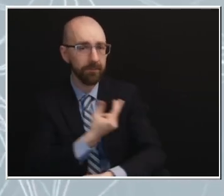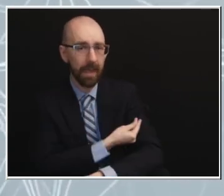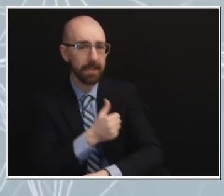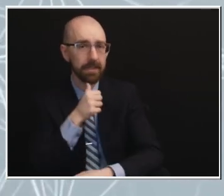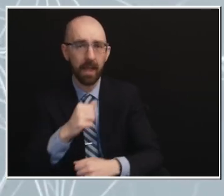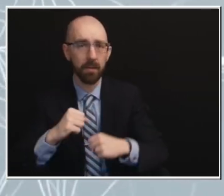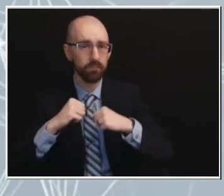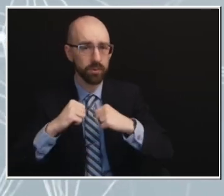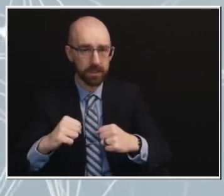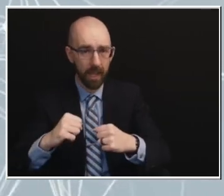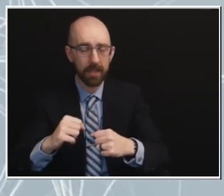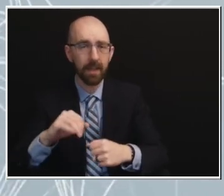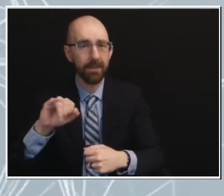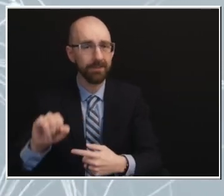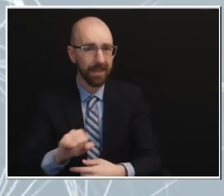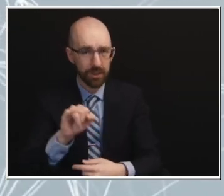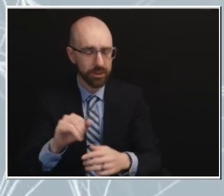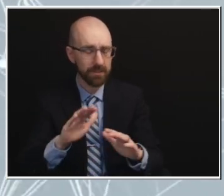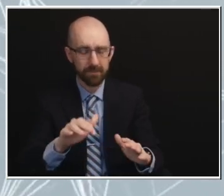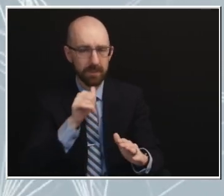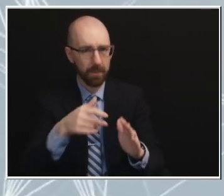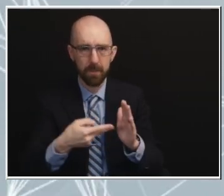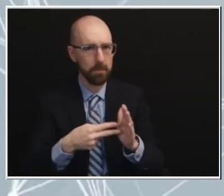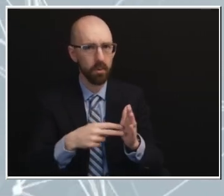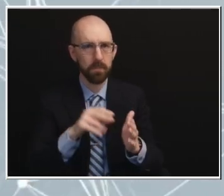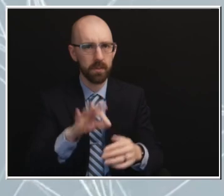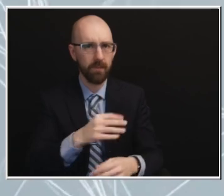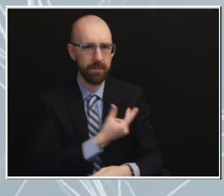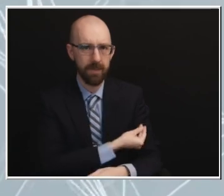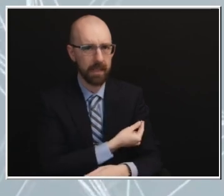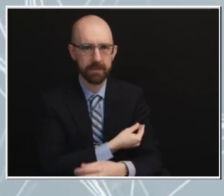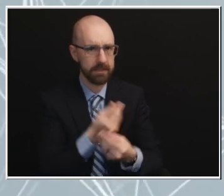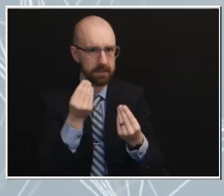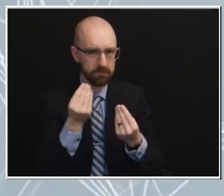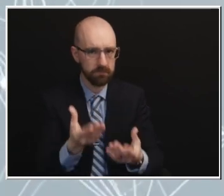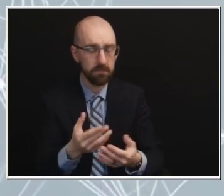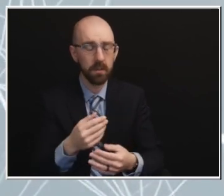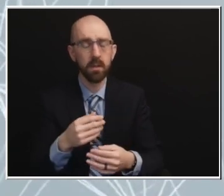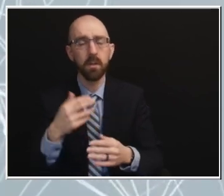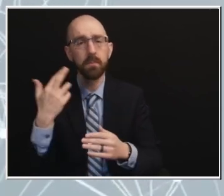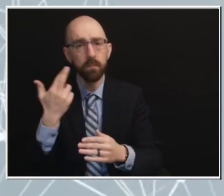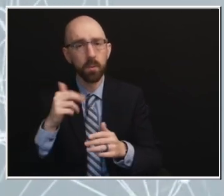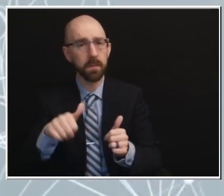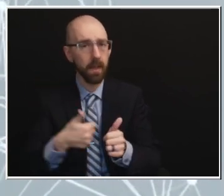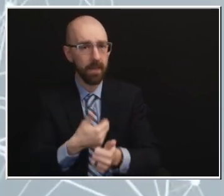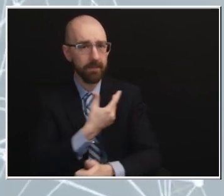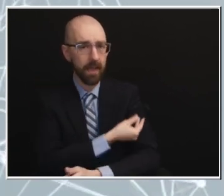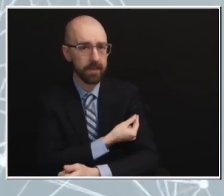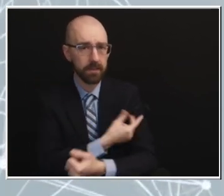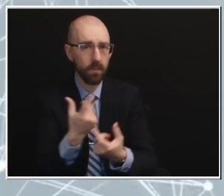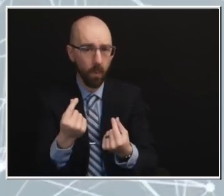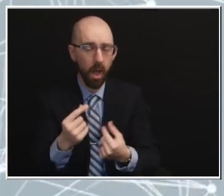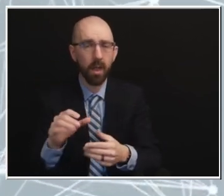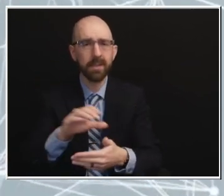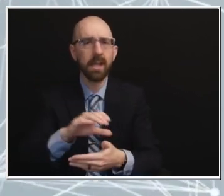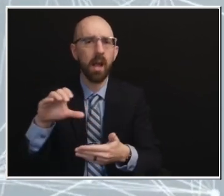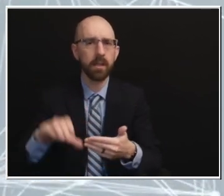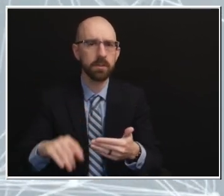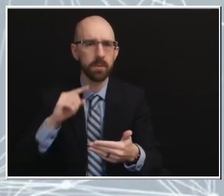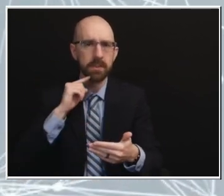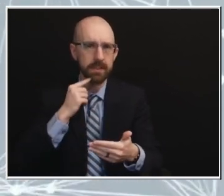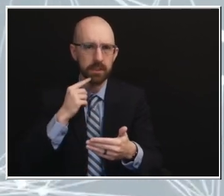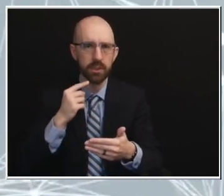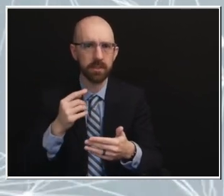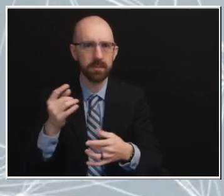against infection. That's not the purpose of vaccines. The vaccine protects against the severe consequences